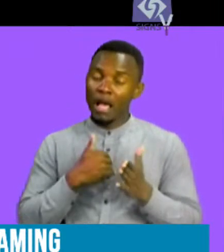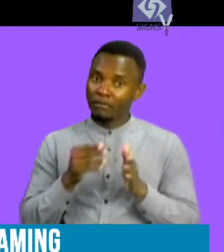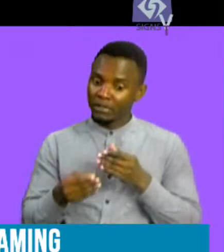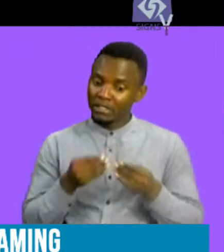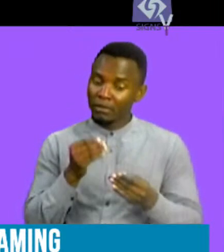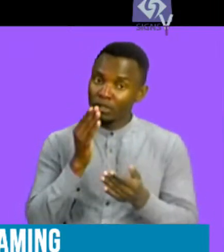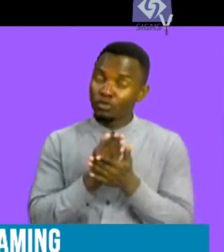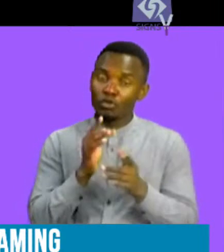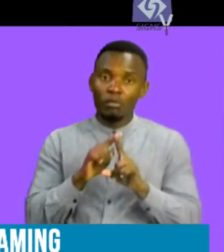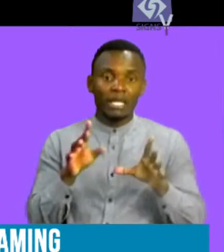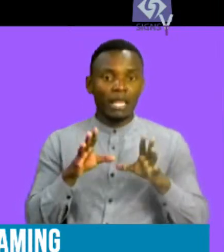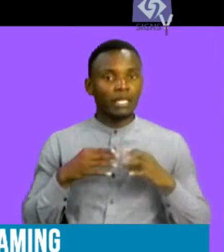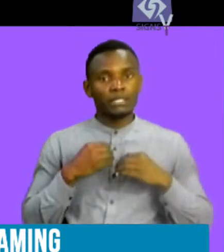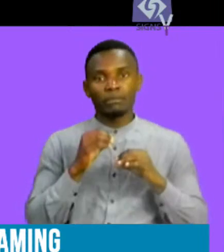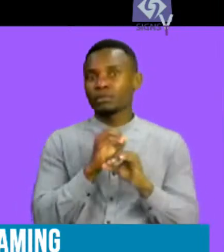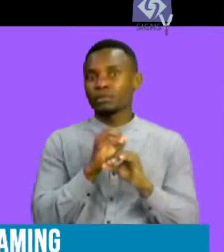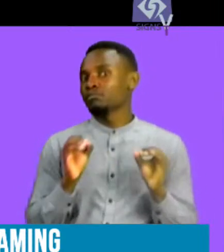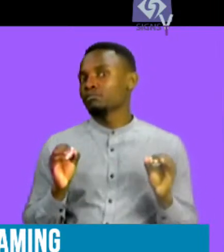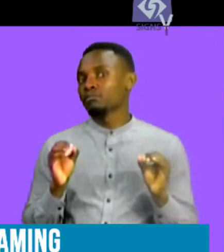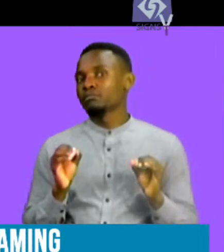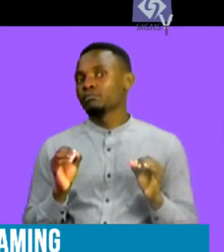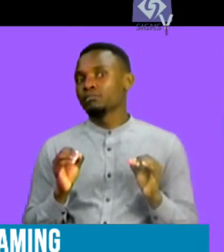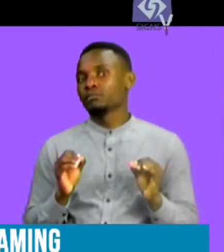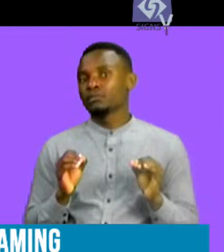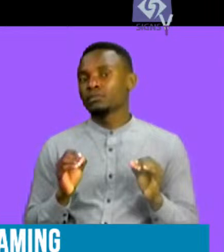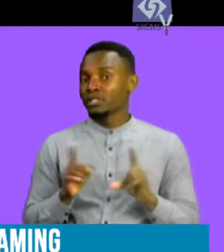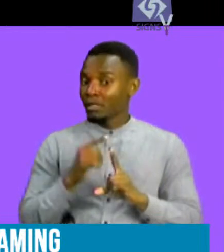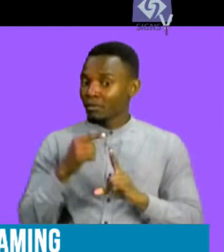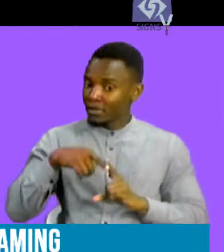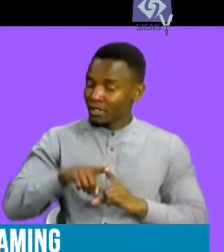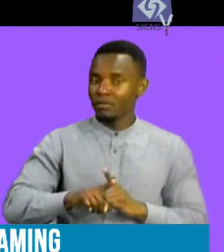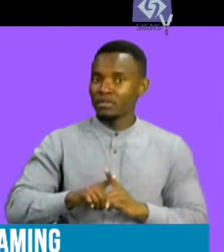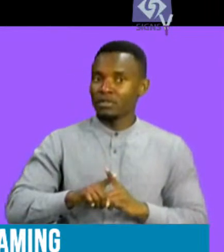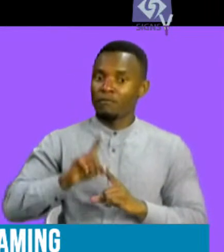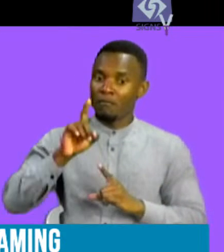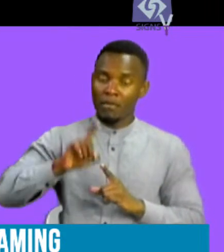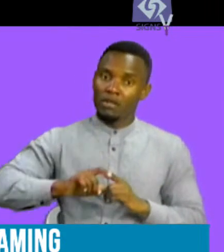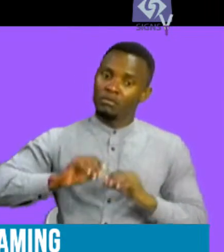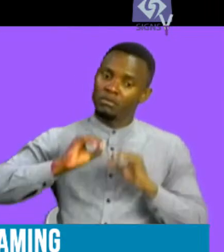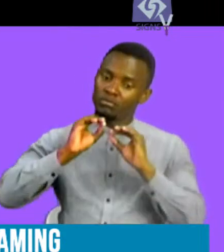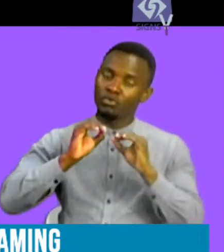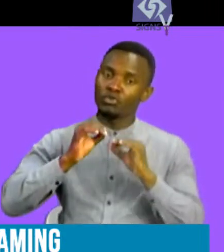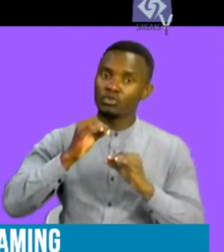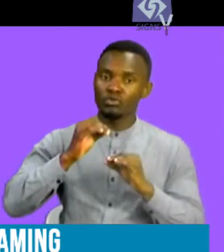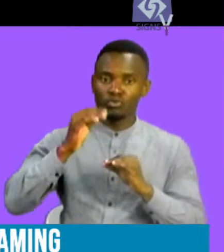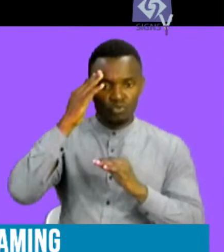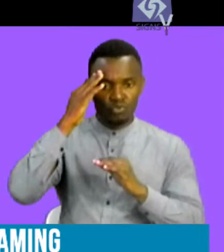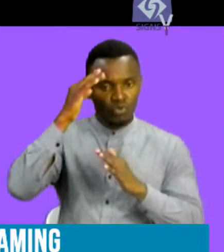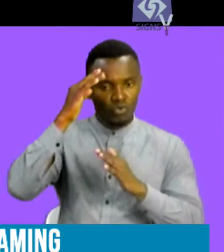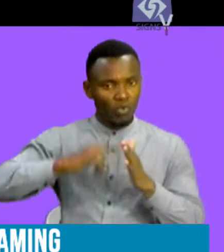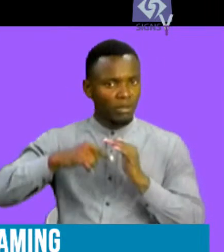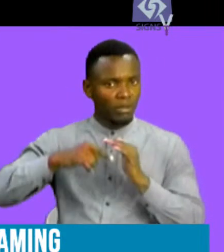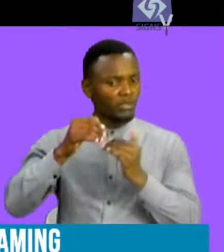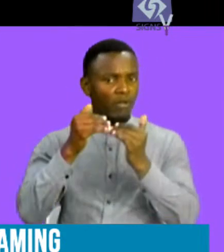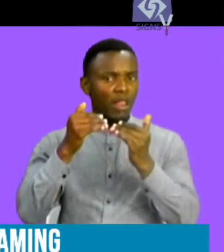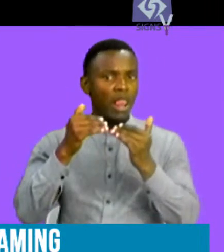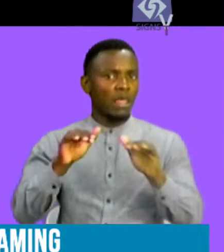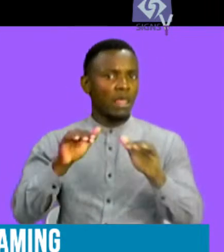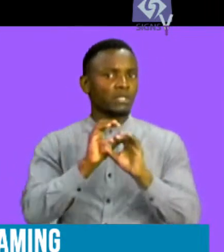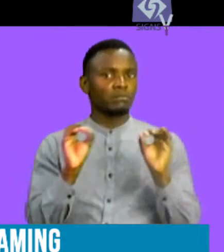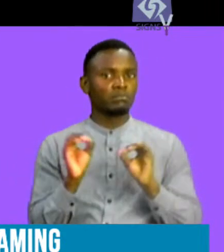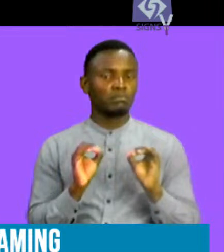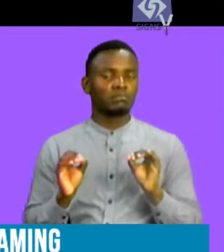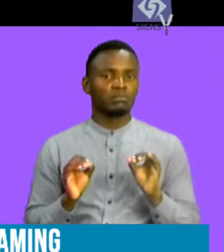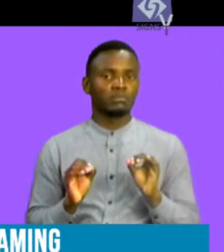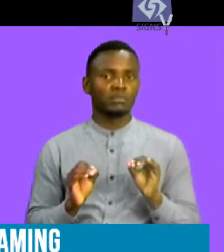There are those who live in denial, and they need education to know that they are not limited to any service. They are not limited